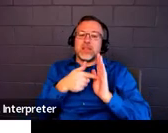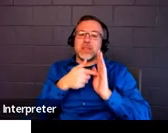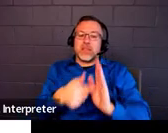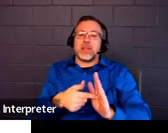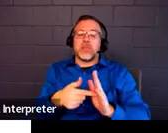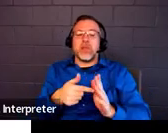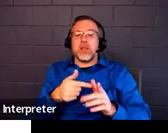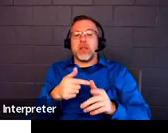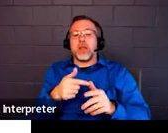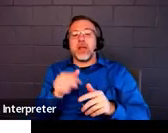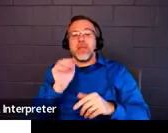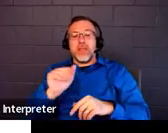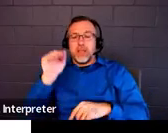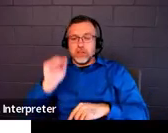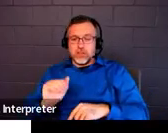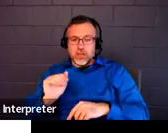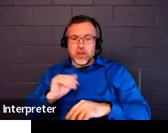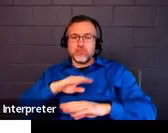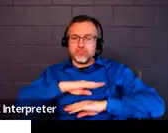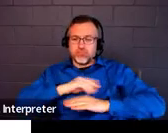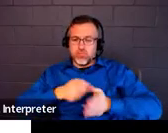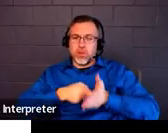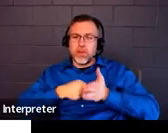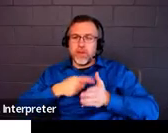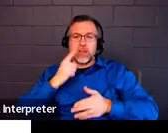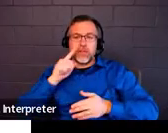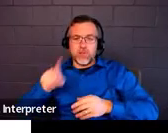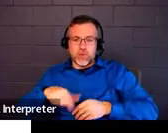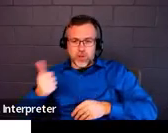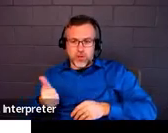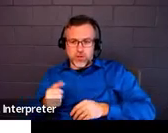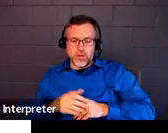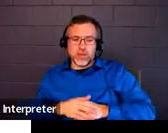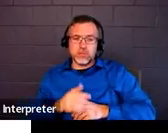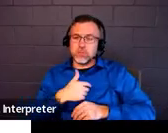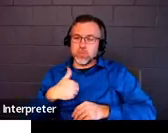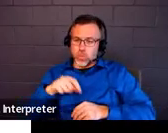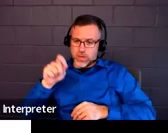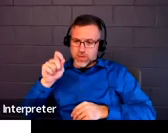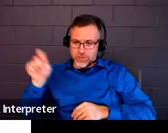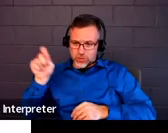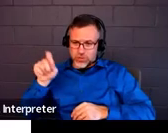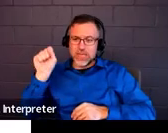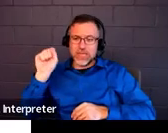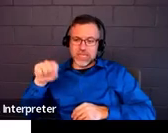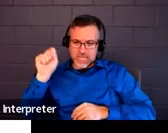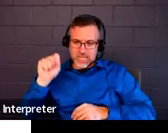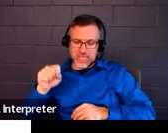child who qualifies for the alternate. We've checked yes, and then we